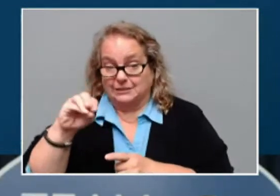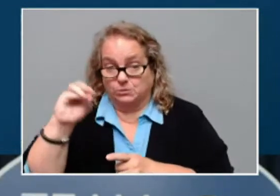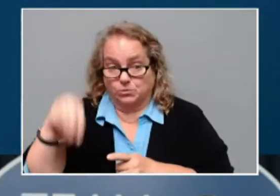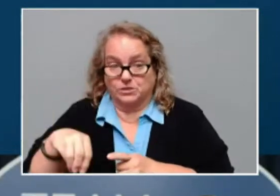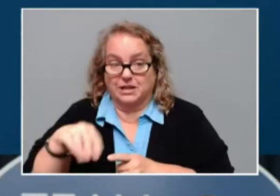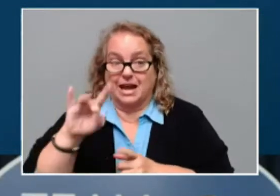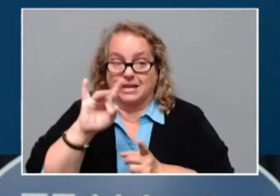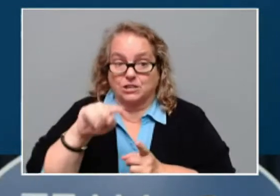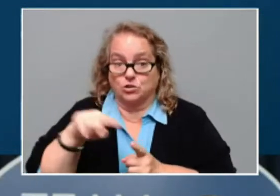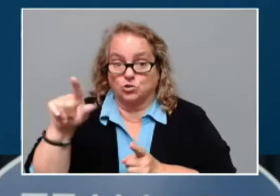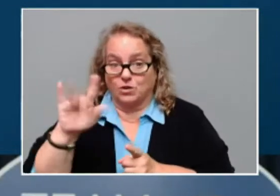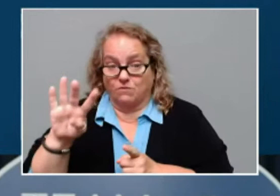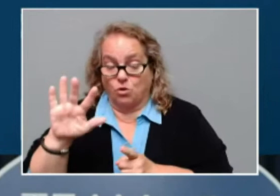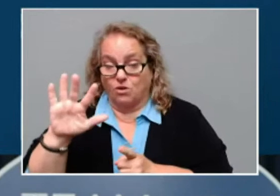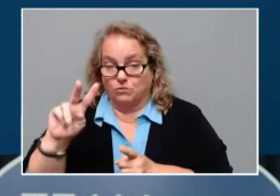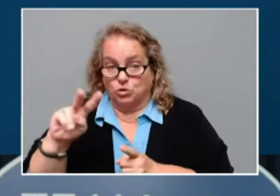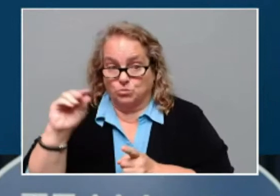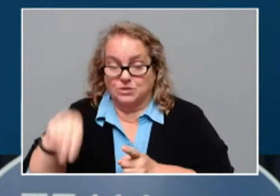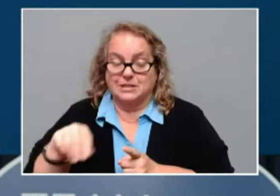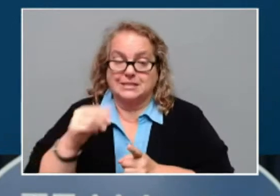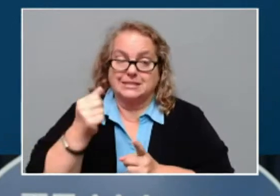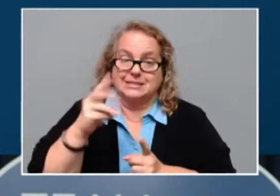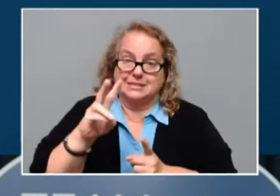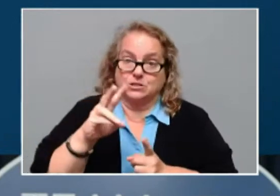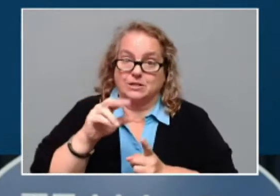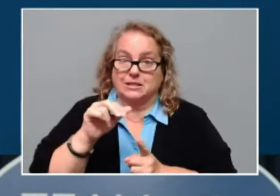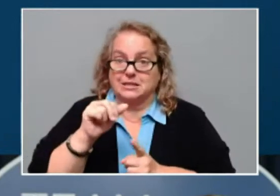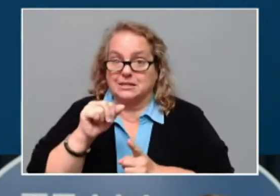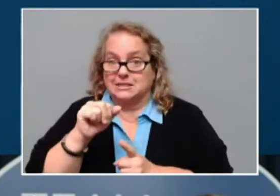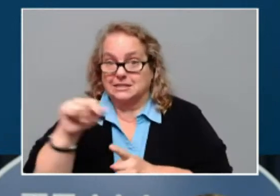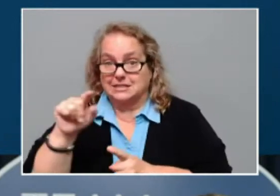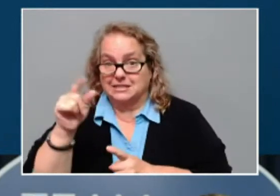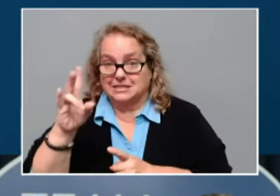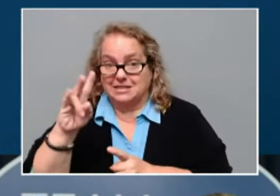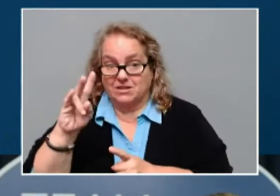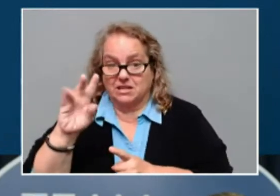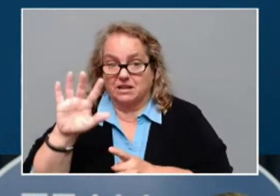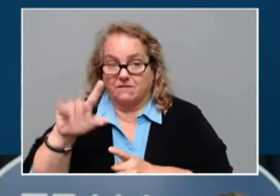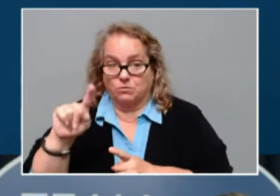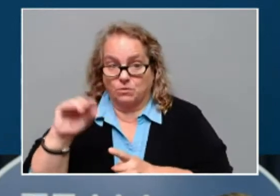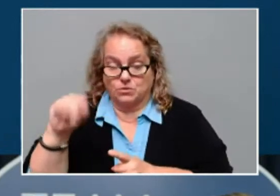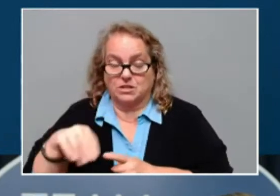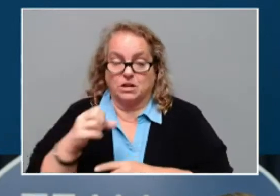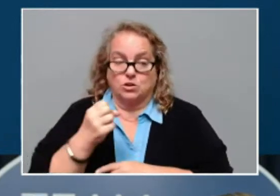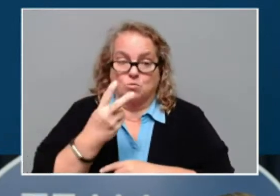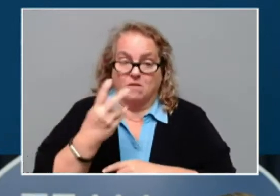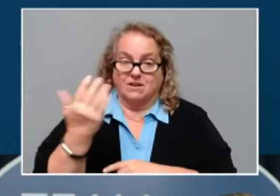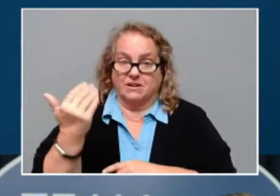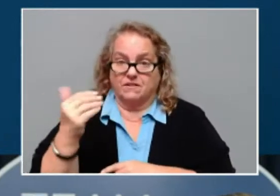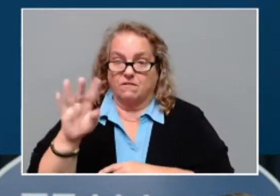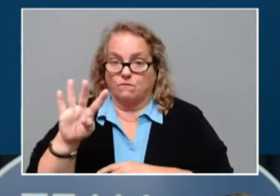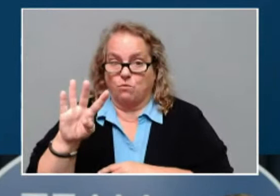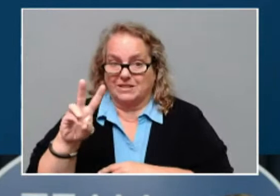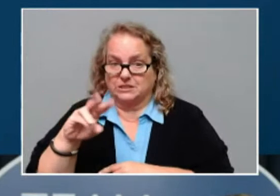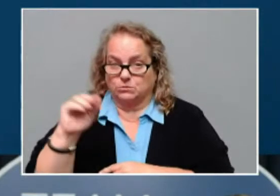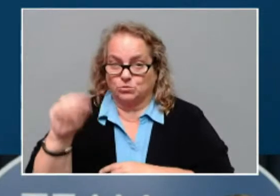16 to 17, 51%. And 12 to 15, 46%. So we were able to break that out a